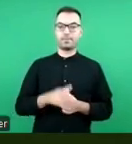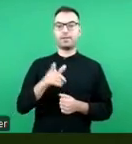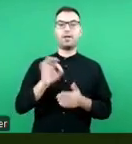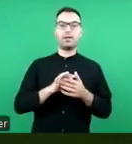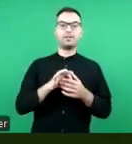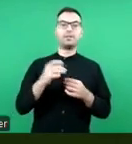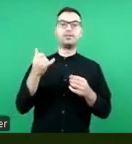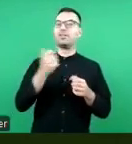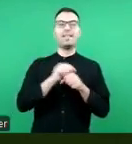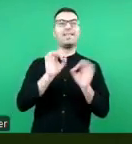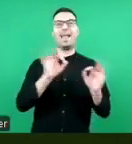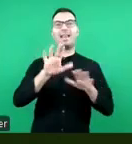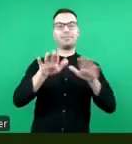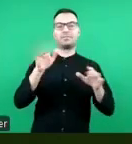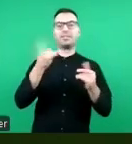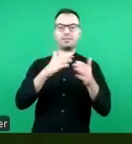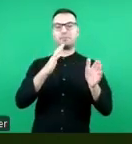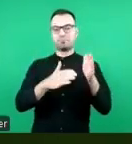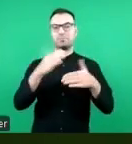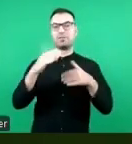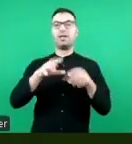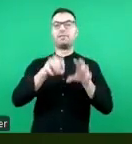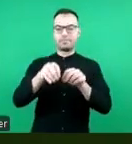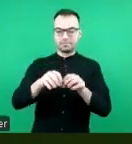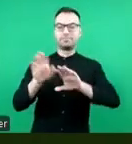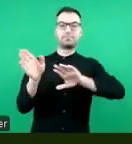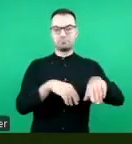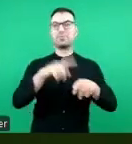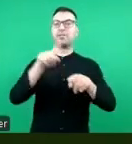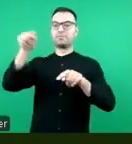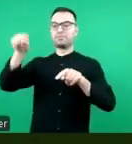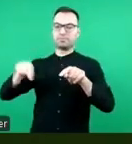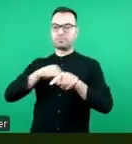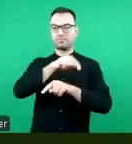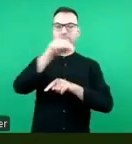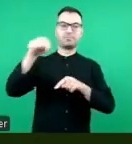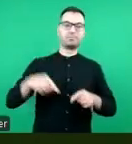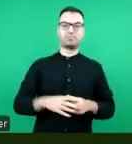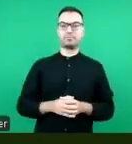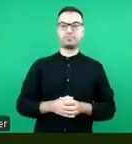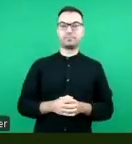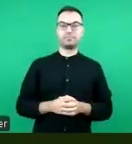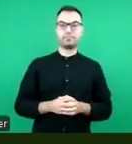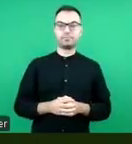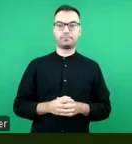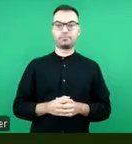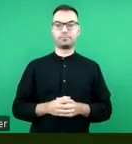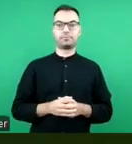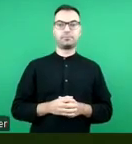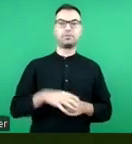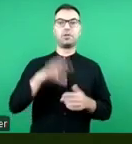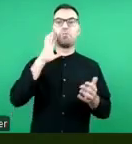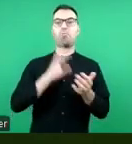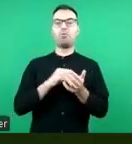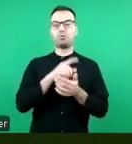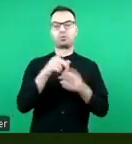can always like step, and has always some nice habitats. We repeated the analysis also